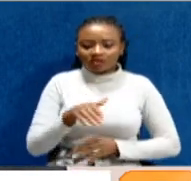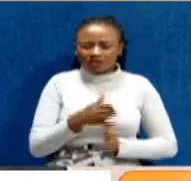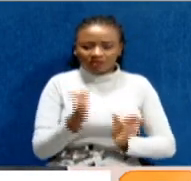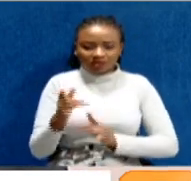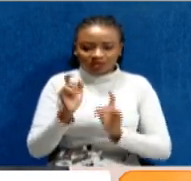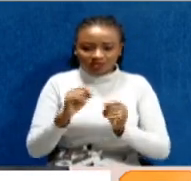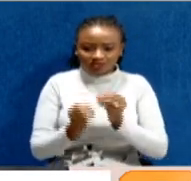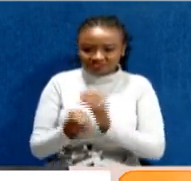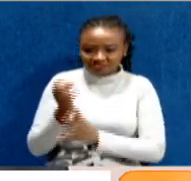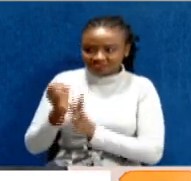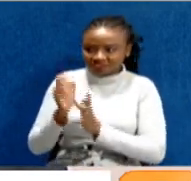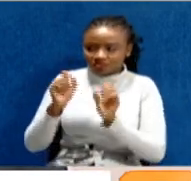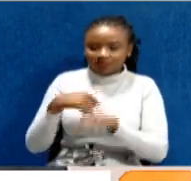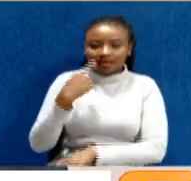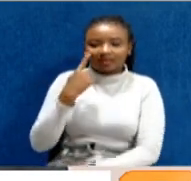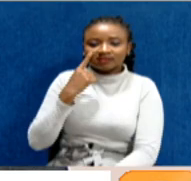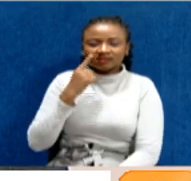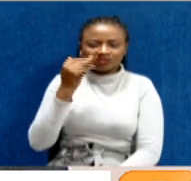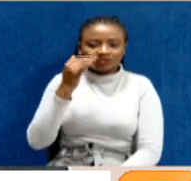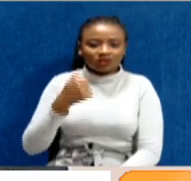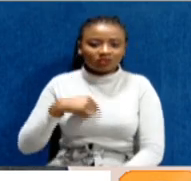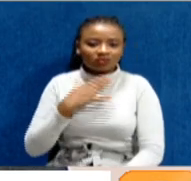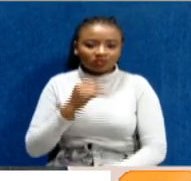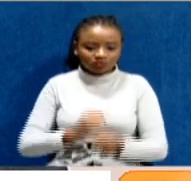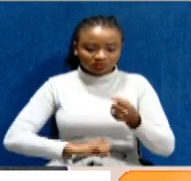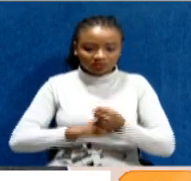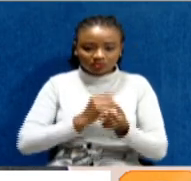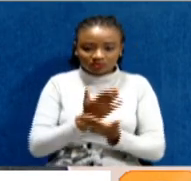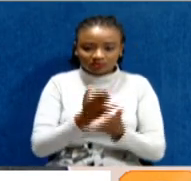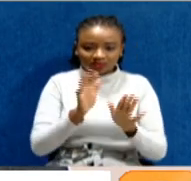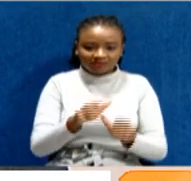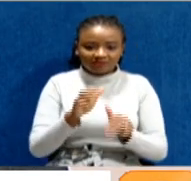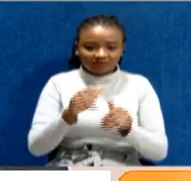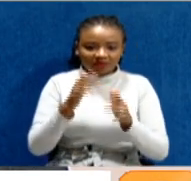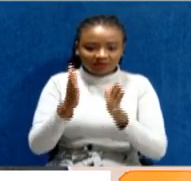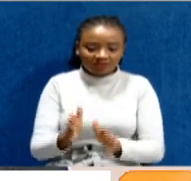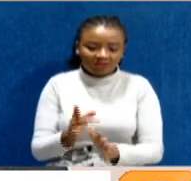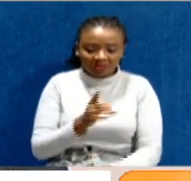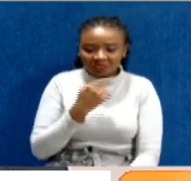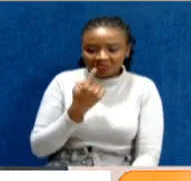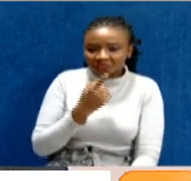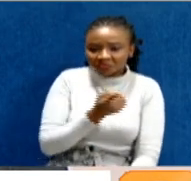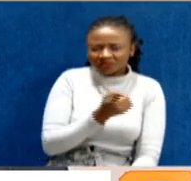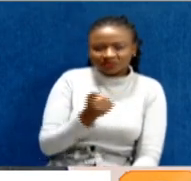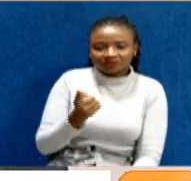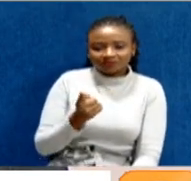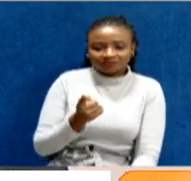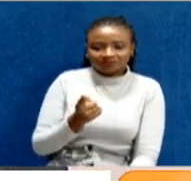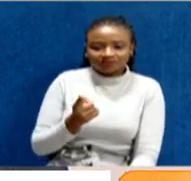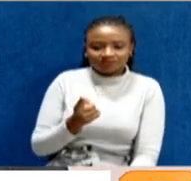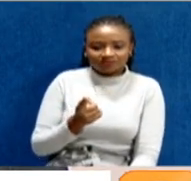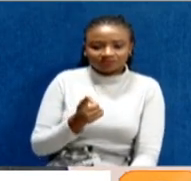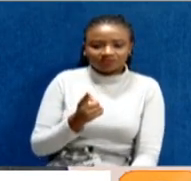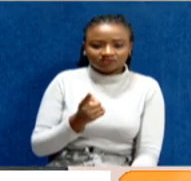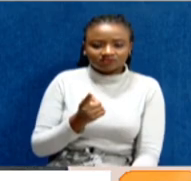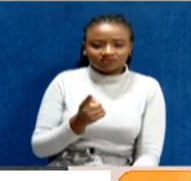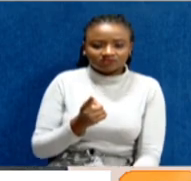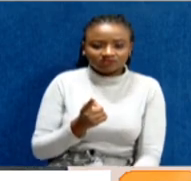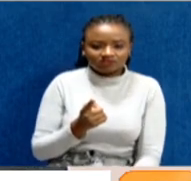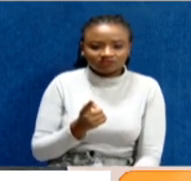up, because we want also to support the farmer who is not able, probably has not been able to get to this level of standardization